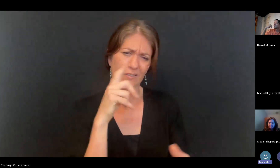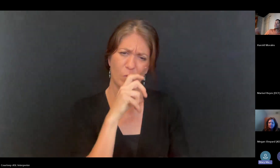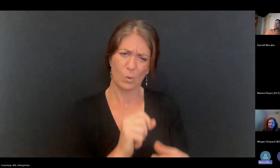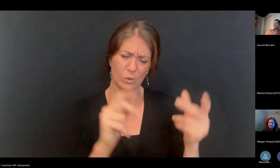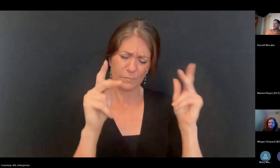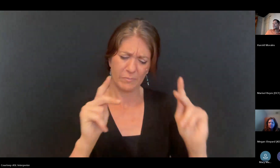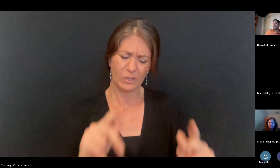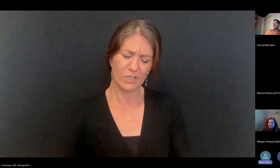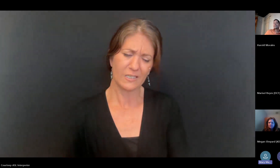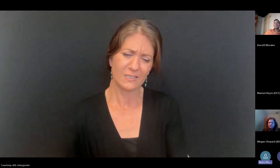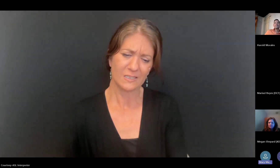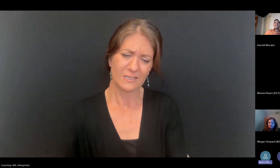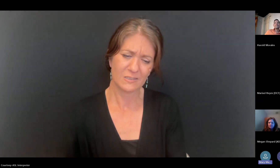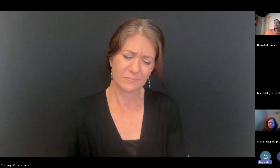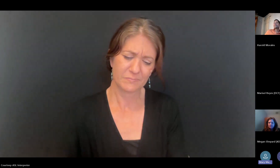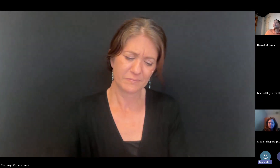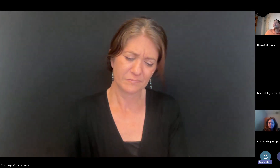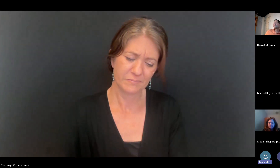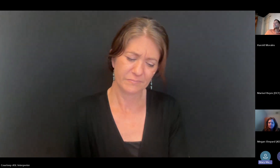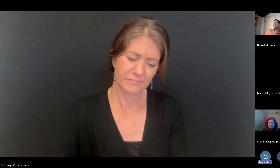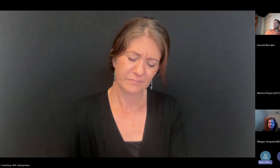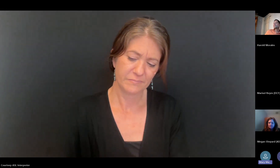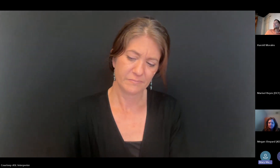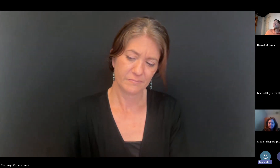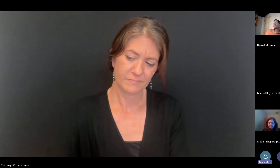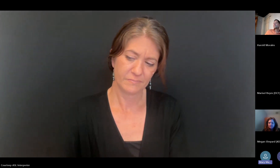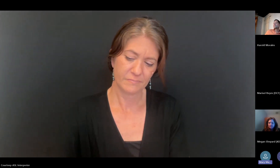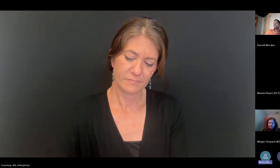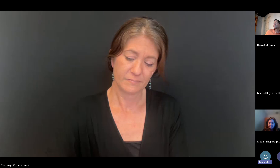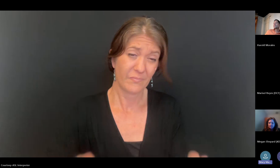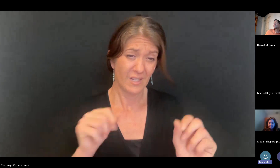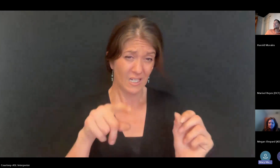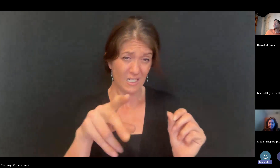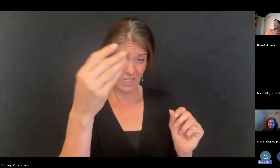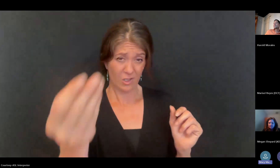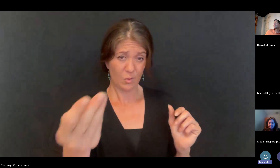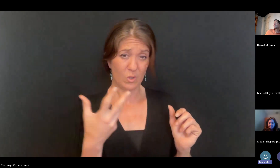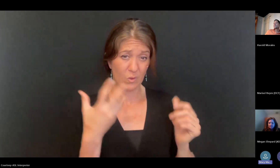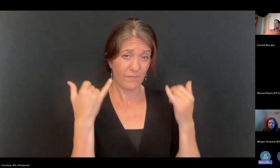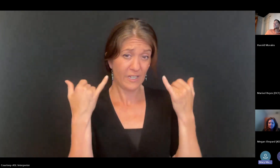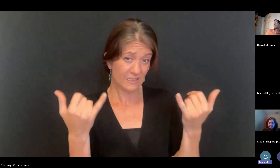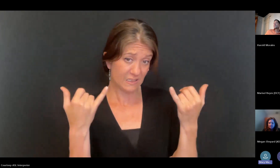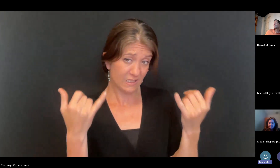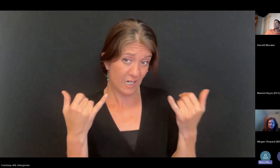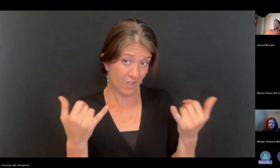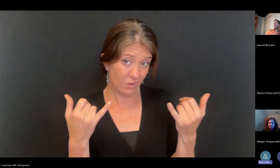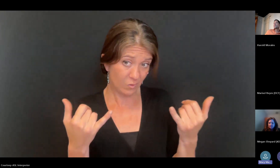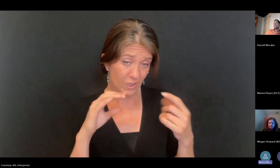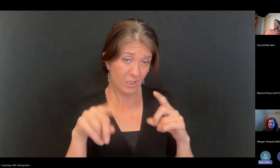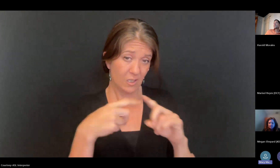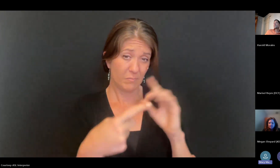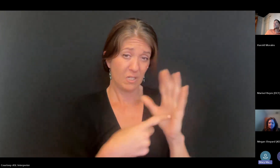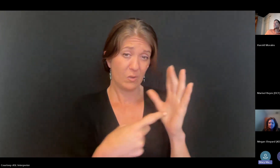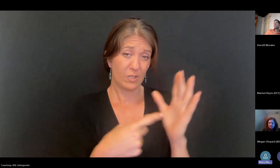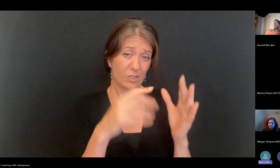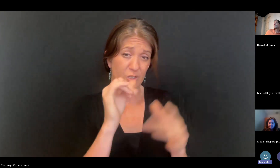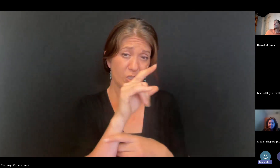Is there any way that we can be notified now of the due date for